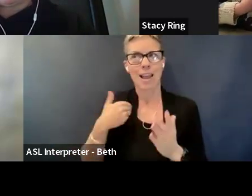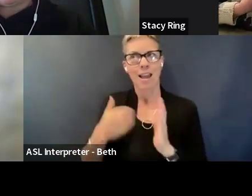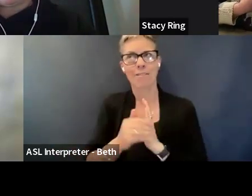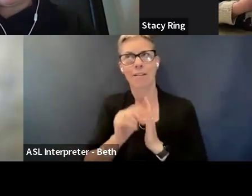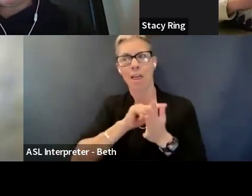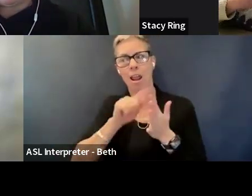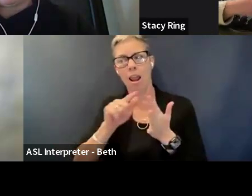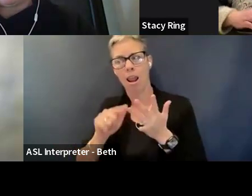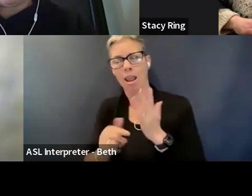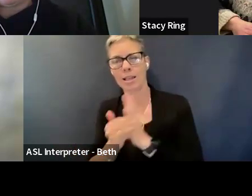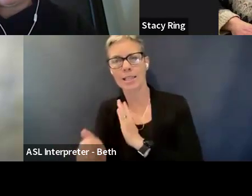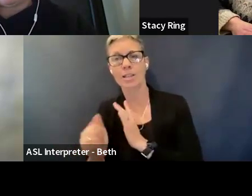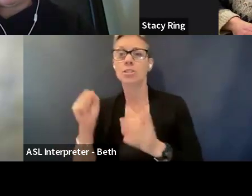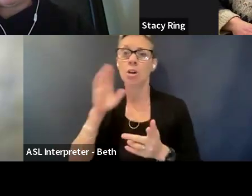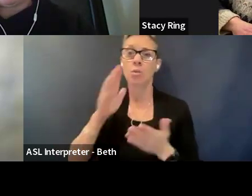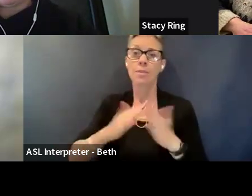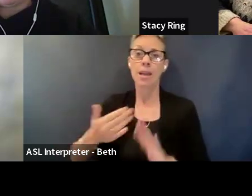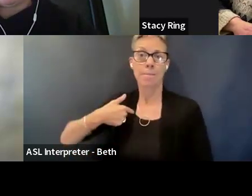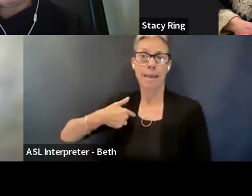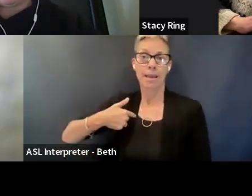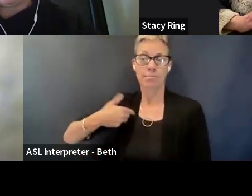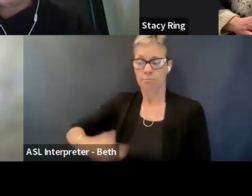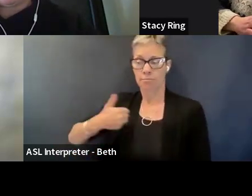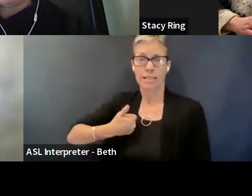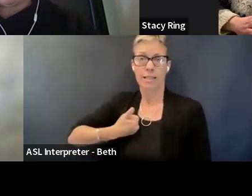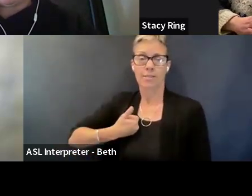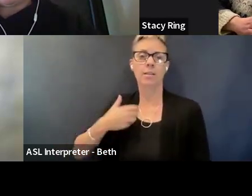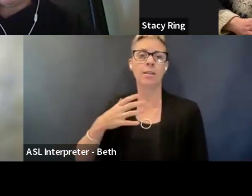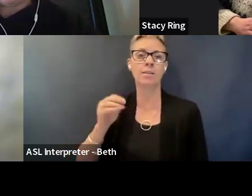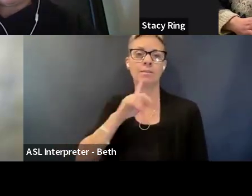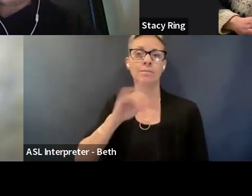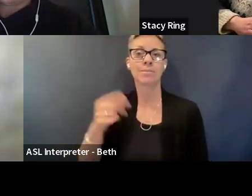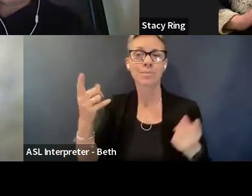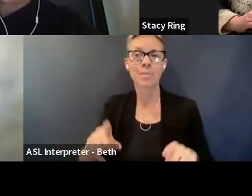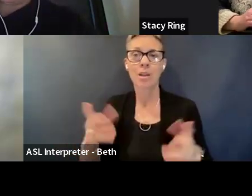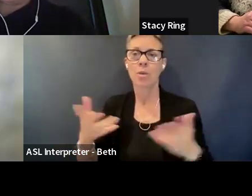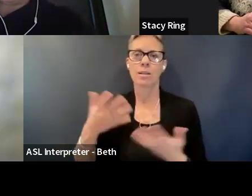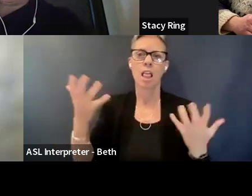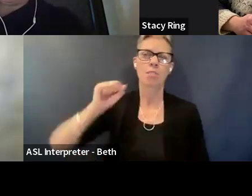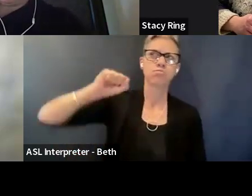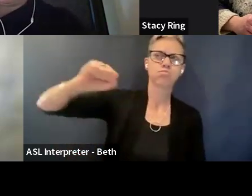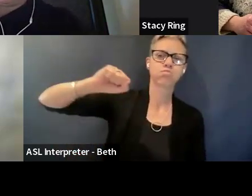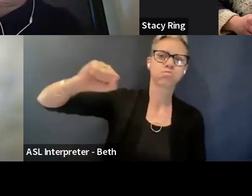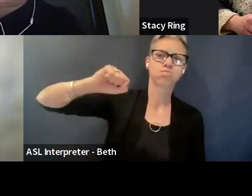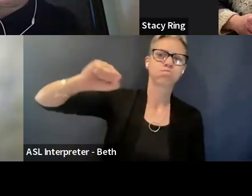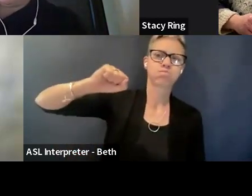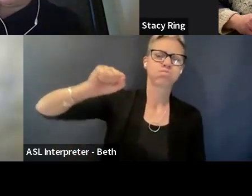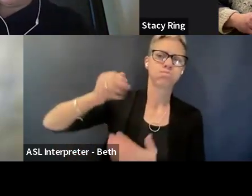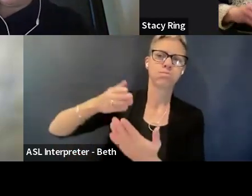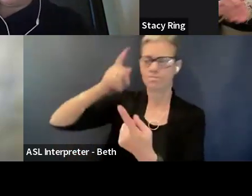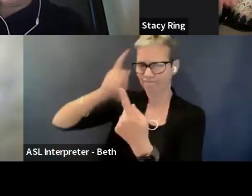be me. And really what we got was a lot of opposition from the managed care